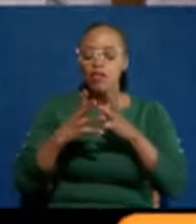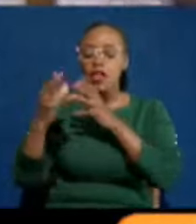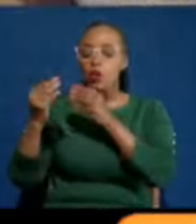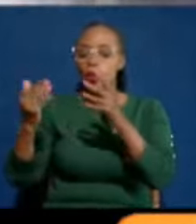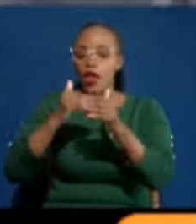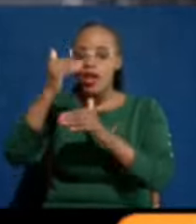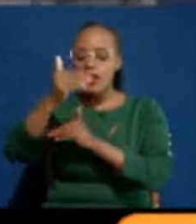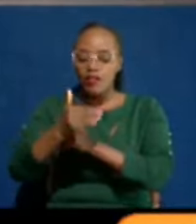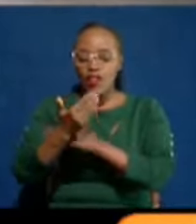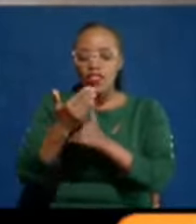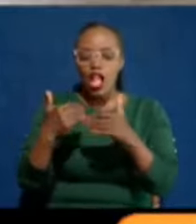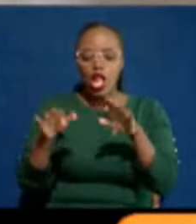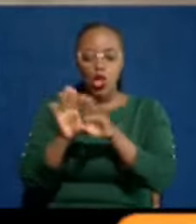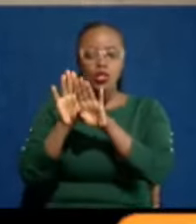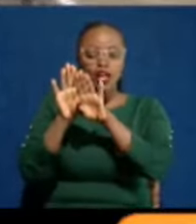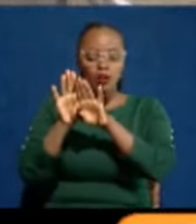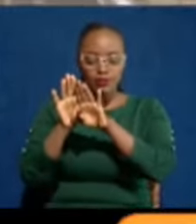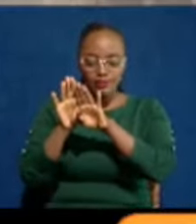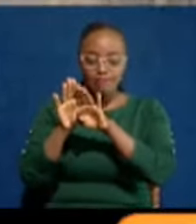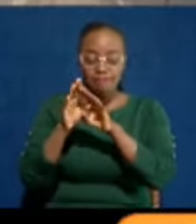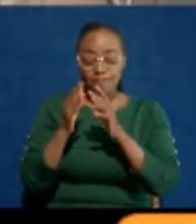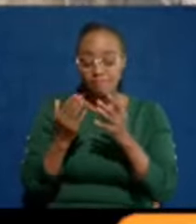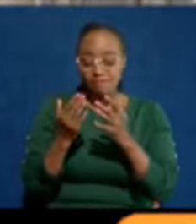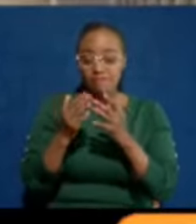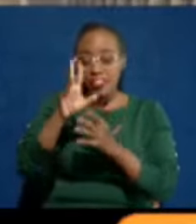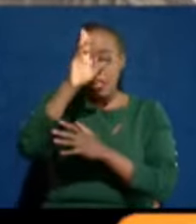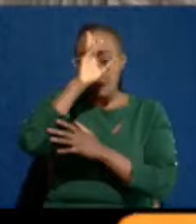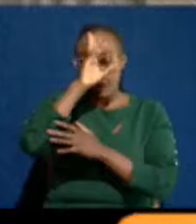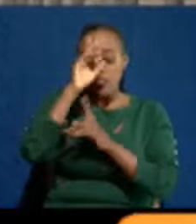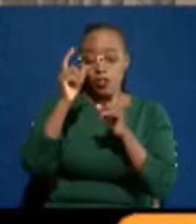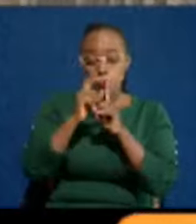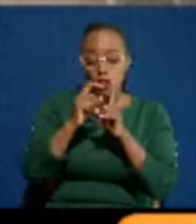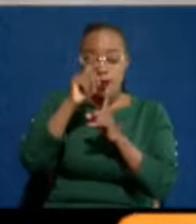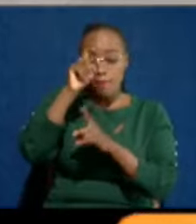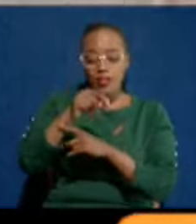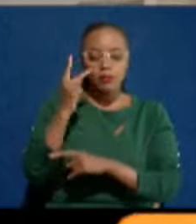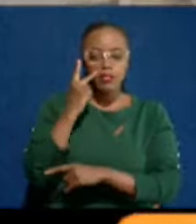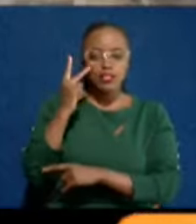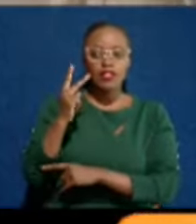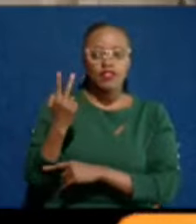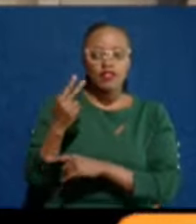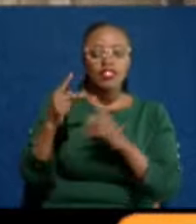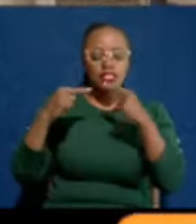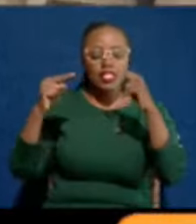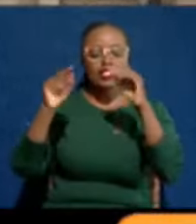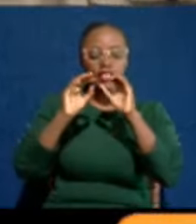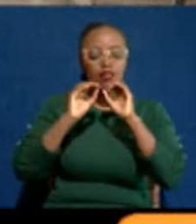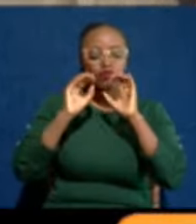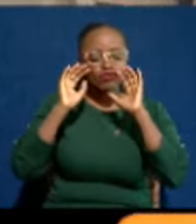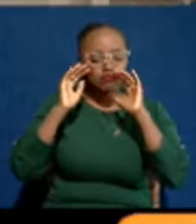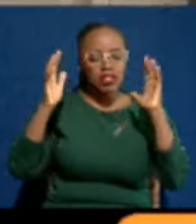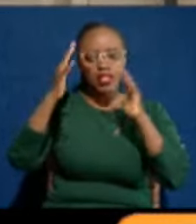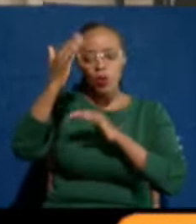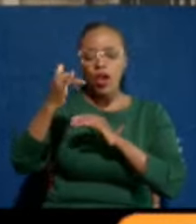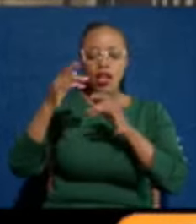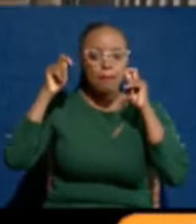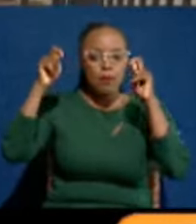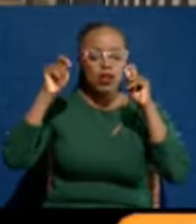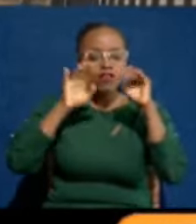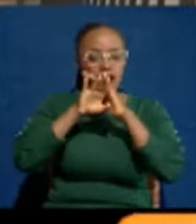So the lockdown, in police terms, must be considered very successful, because protesters could